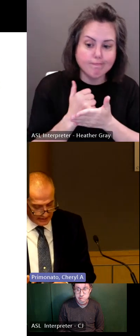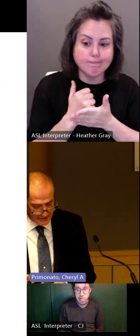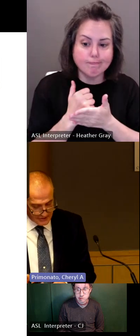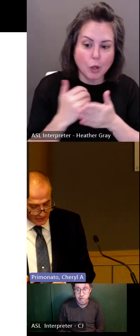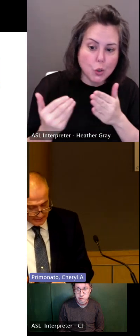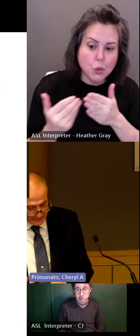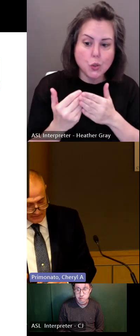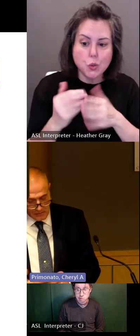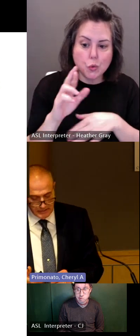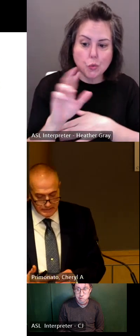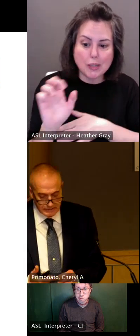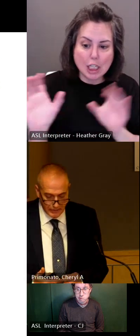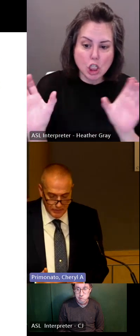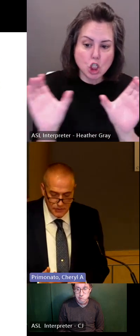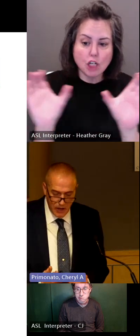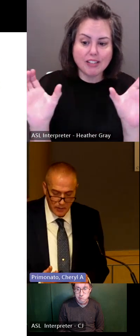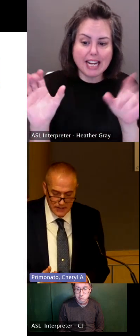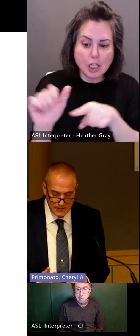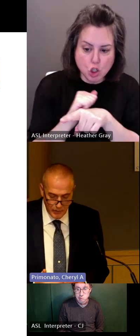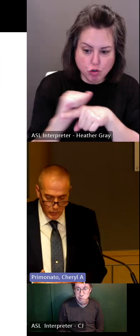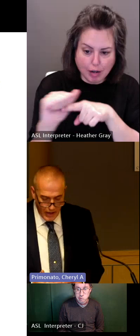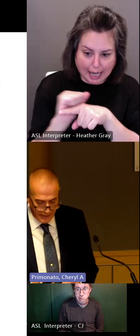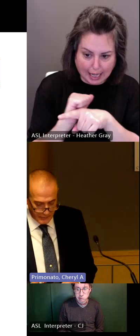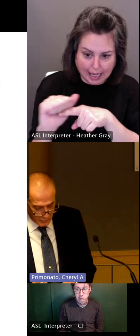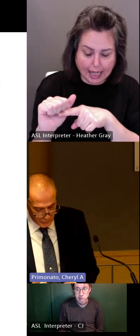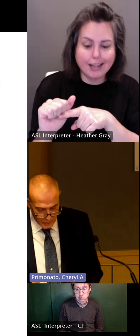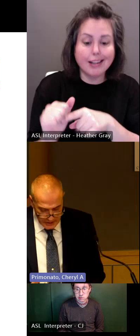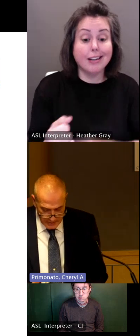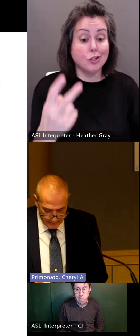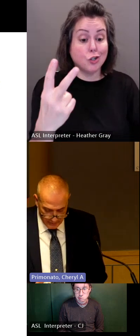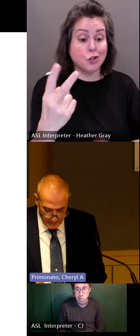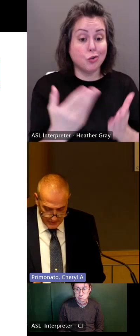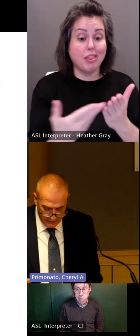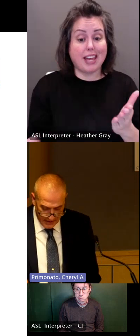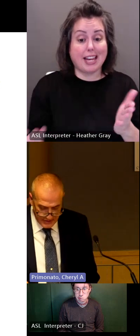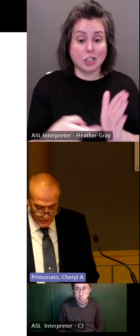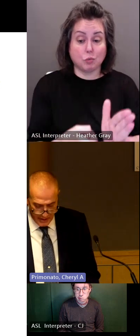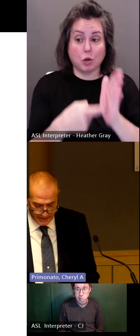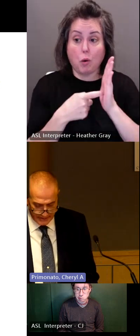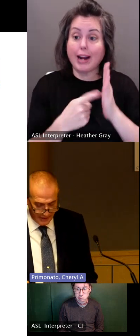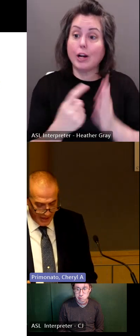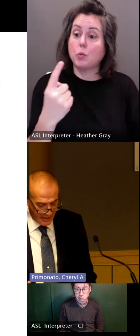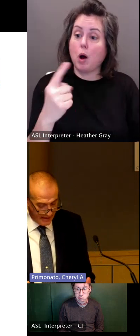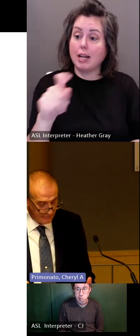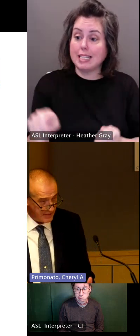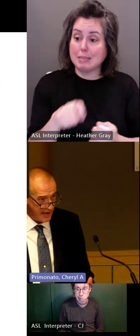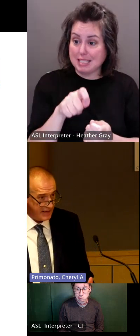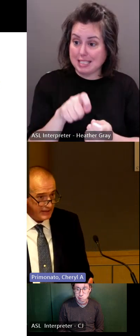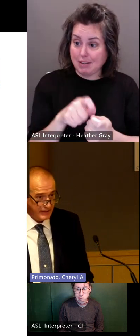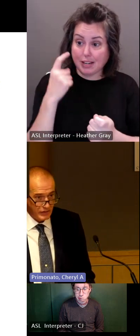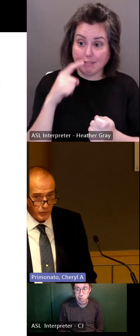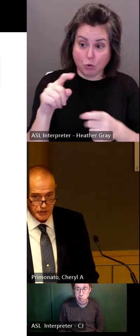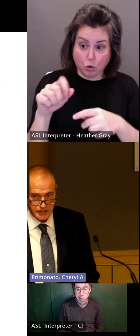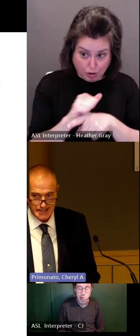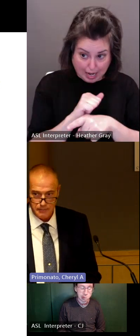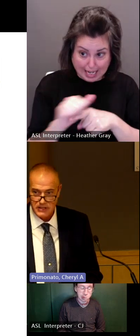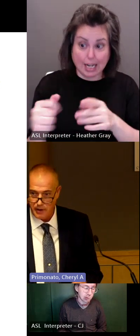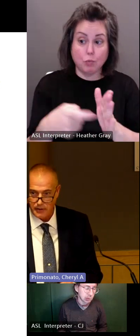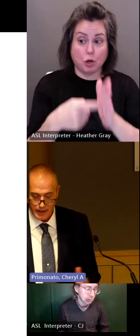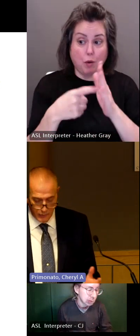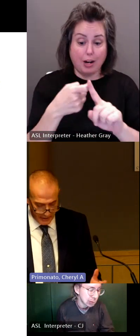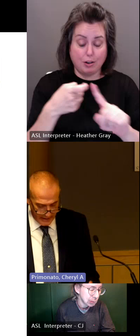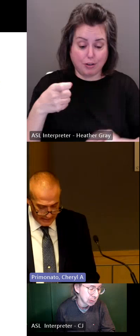Recertification training, let's call it. There are 2 elements that are required. One specific recertification training defined by the FTA, which